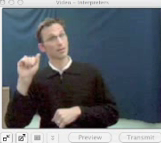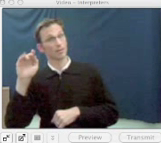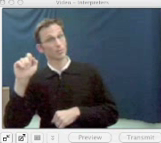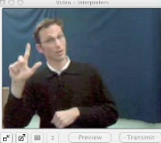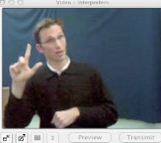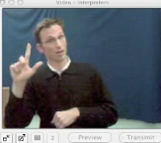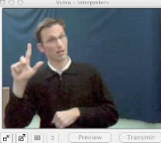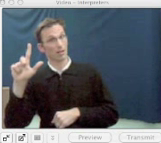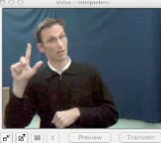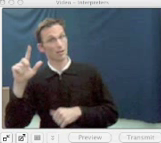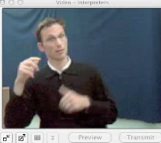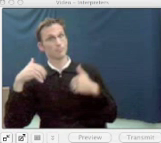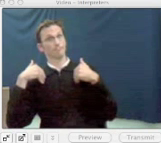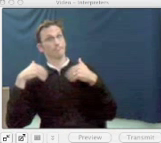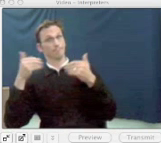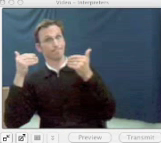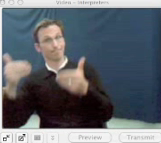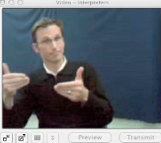spectrum,